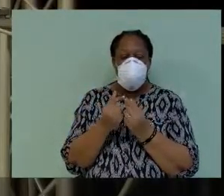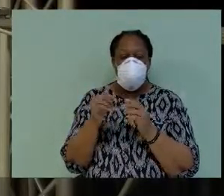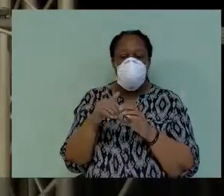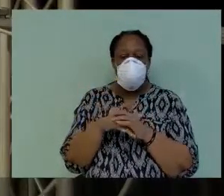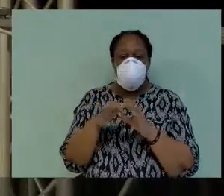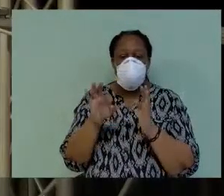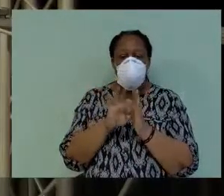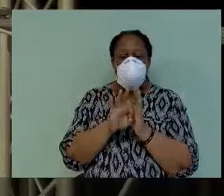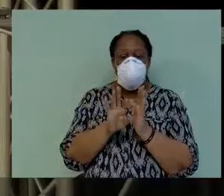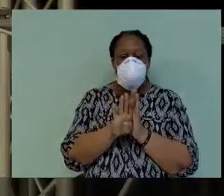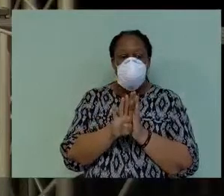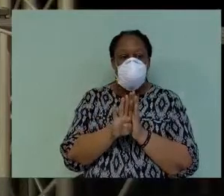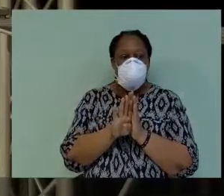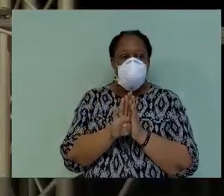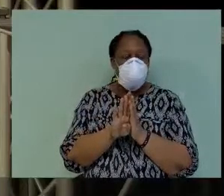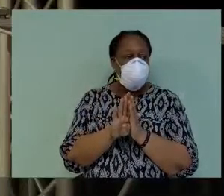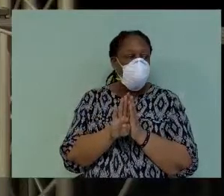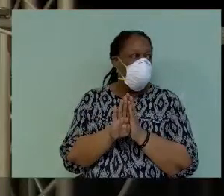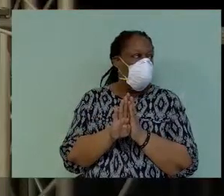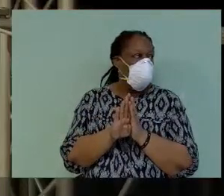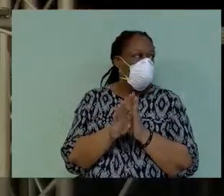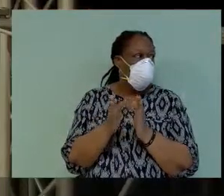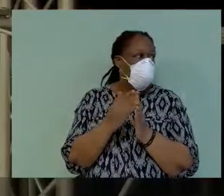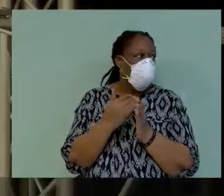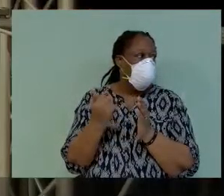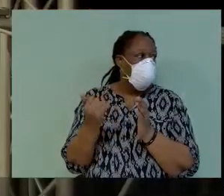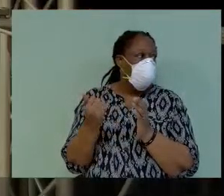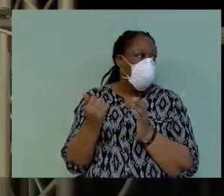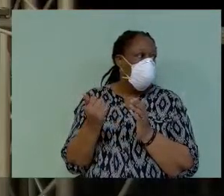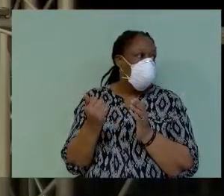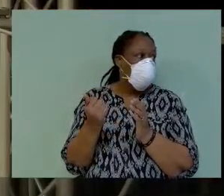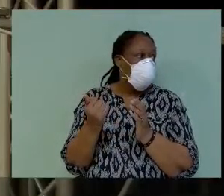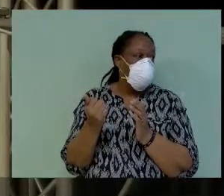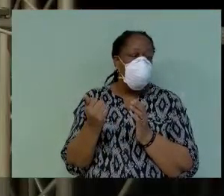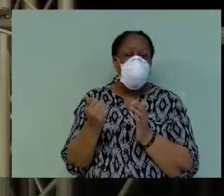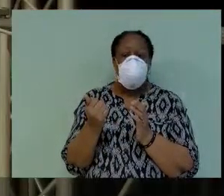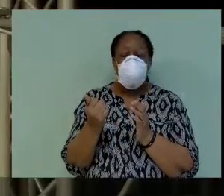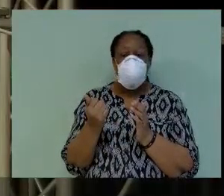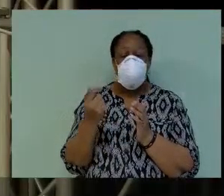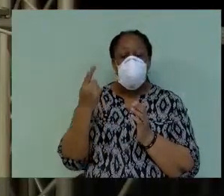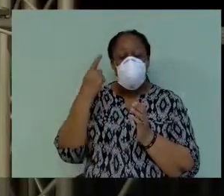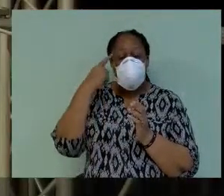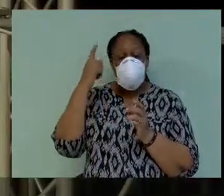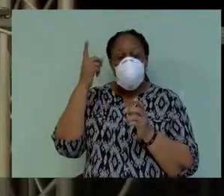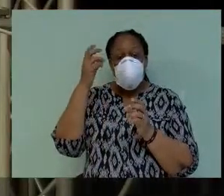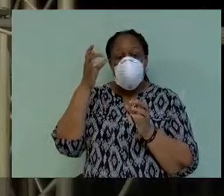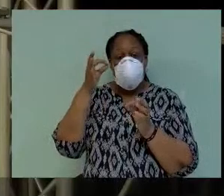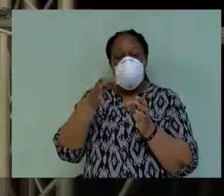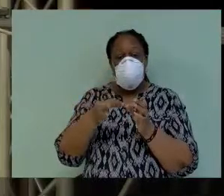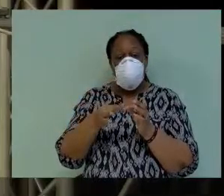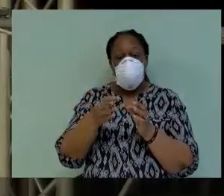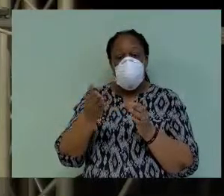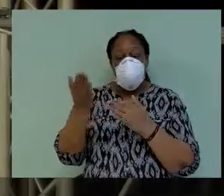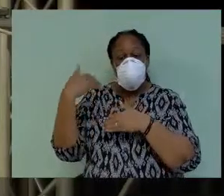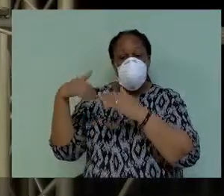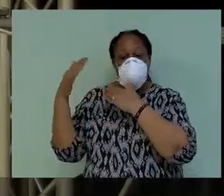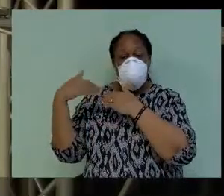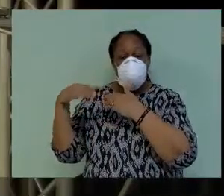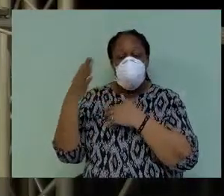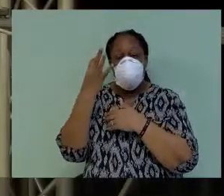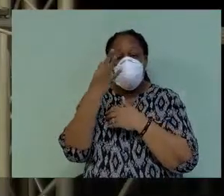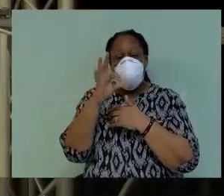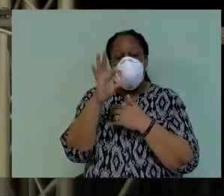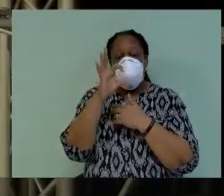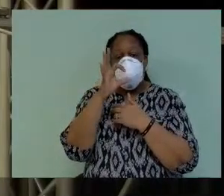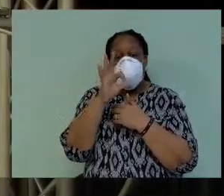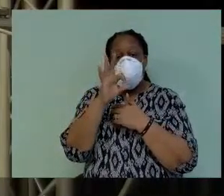in which this agreement would have begun back in 1997. So